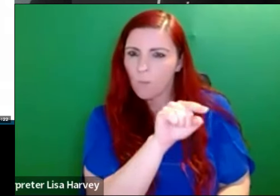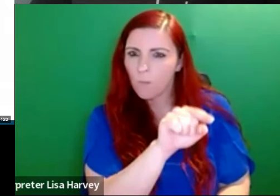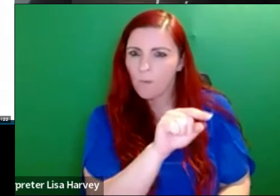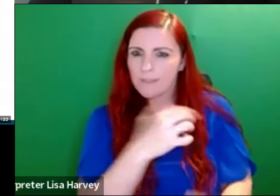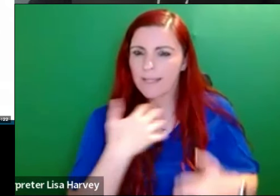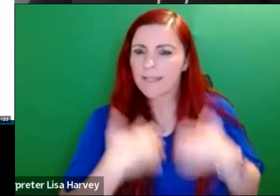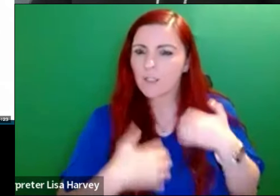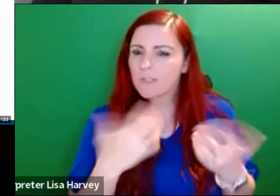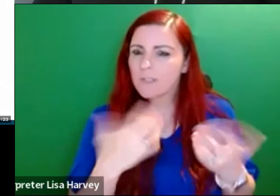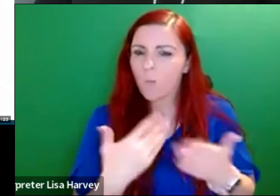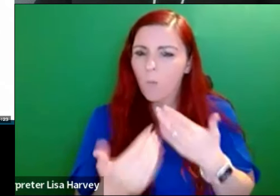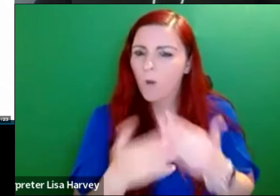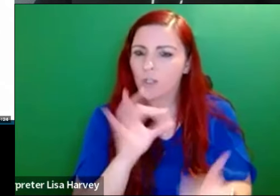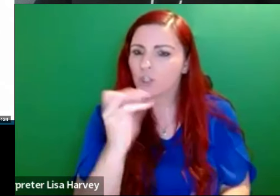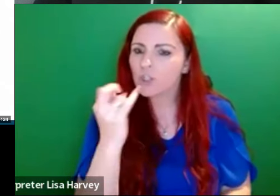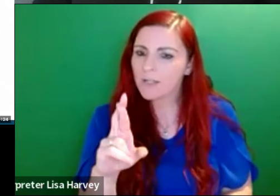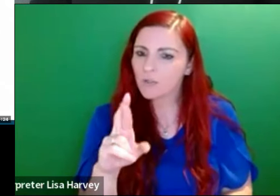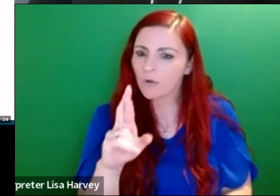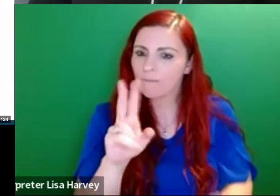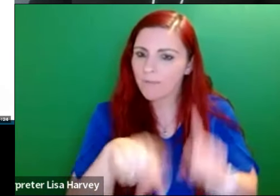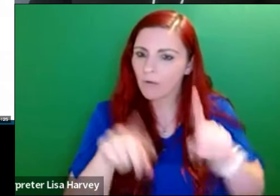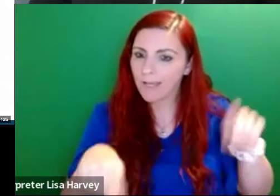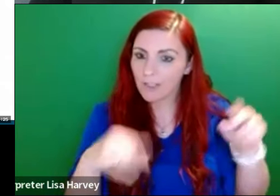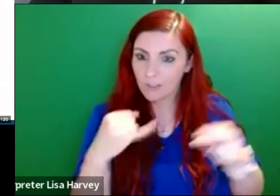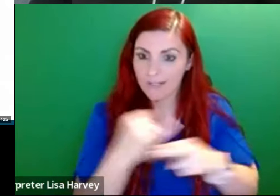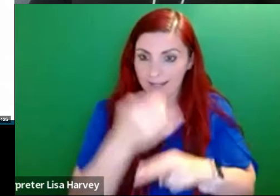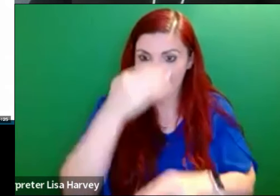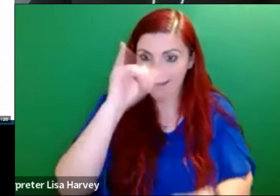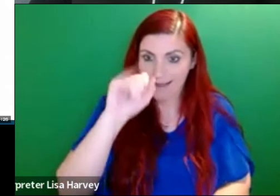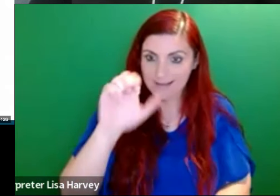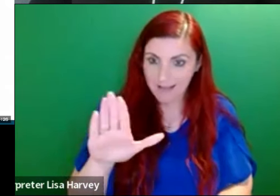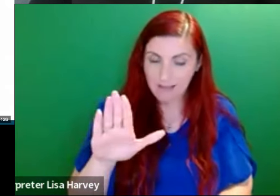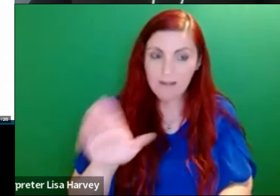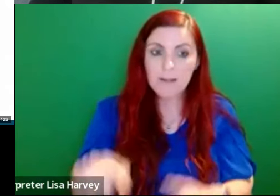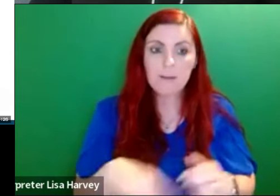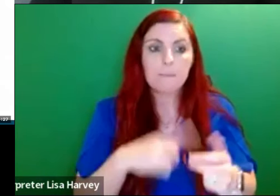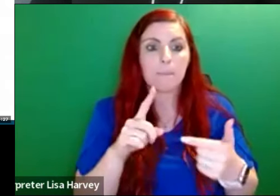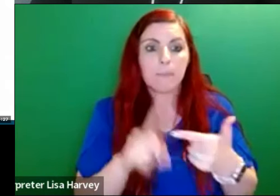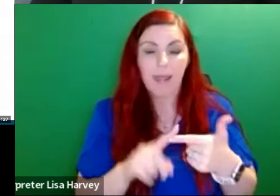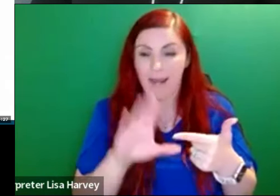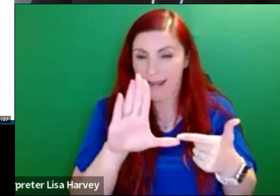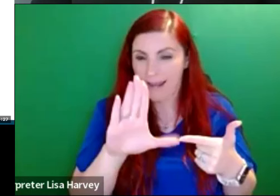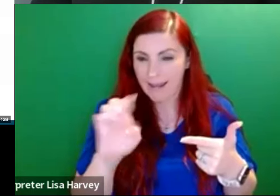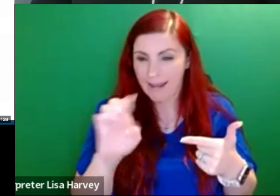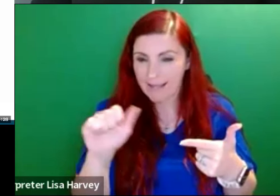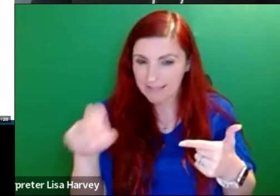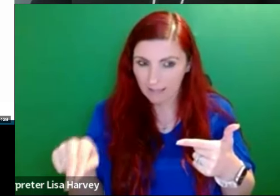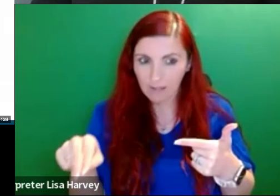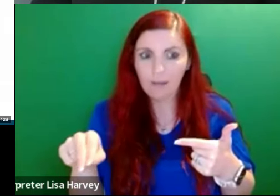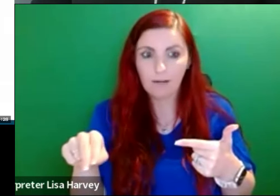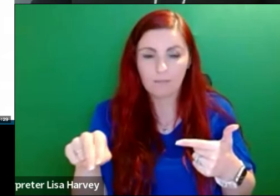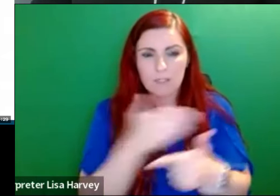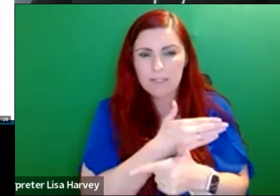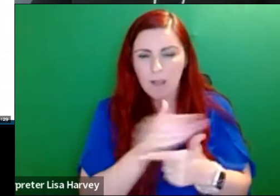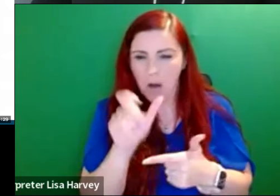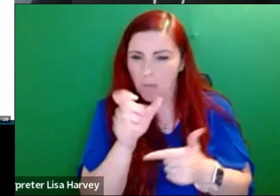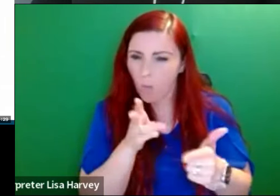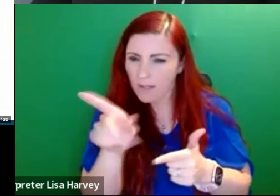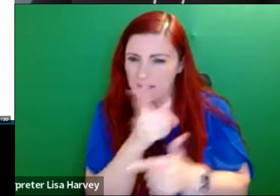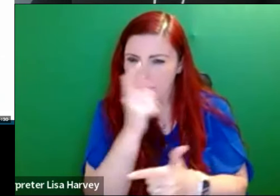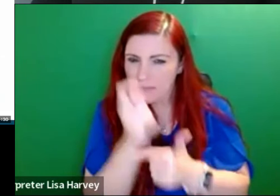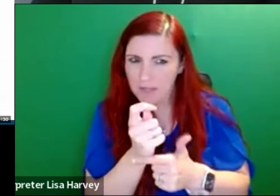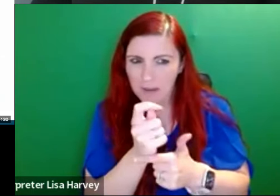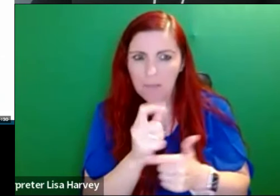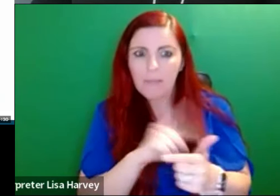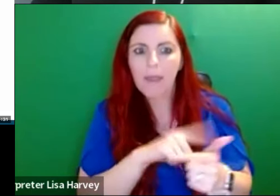gender variations in Irish Sign Language. And then, you know, Leeson started doing a bit of work around this time, and